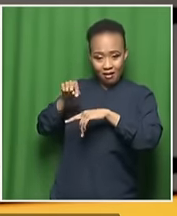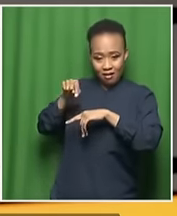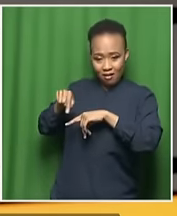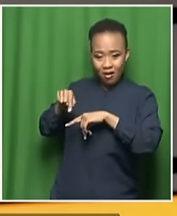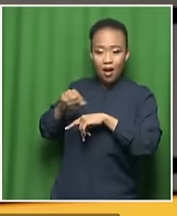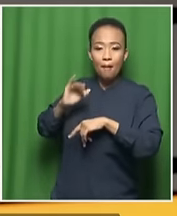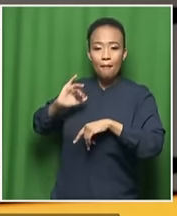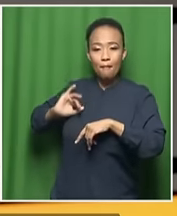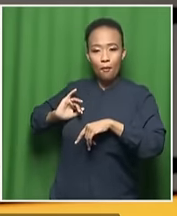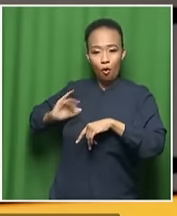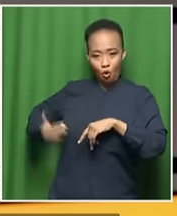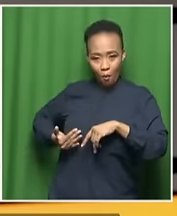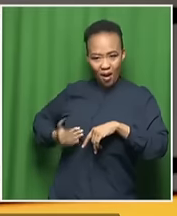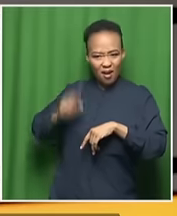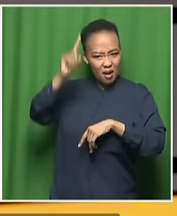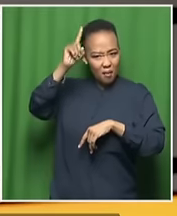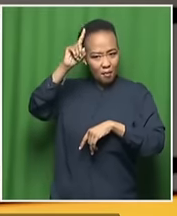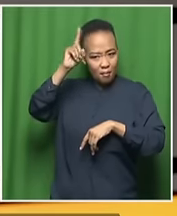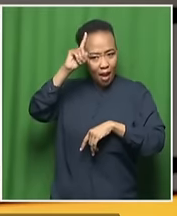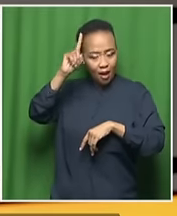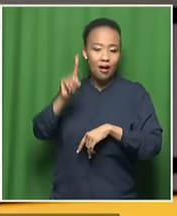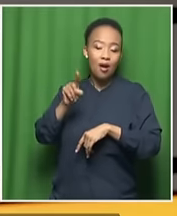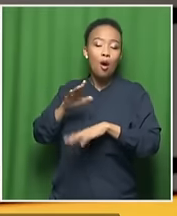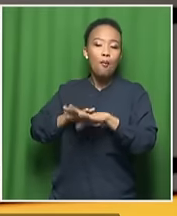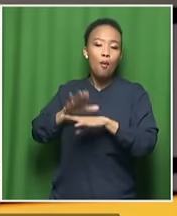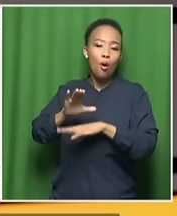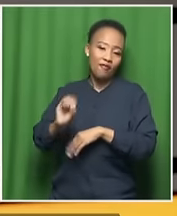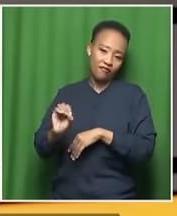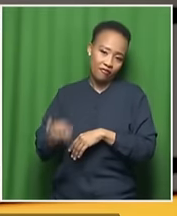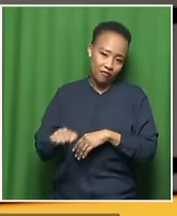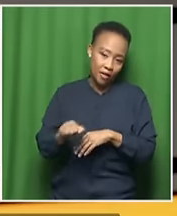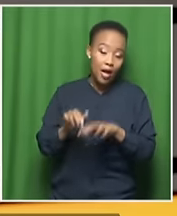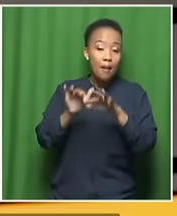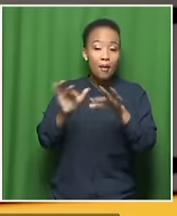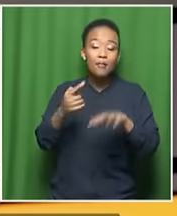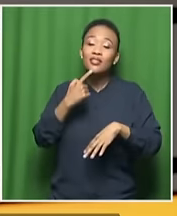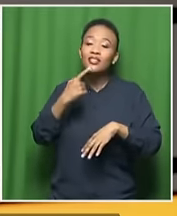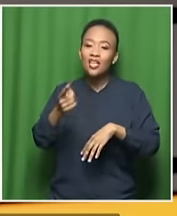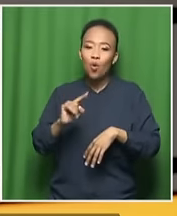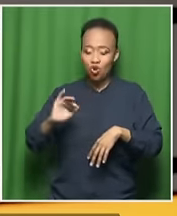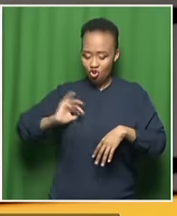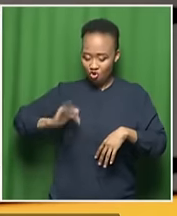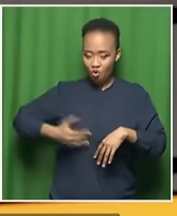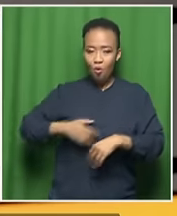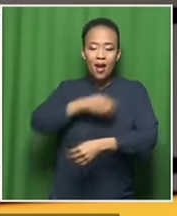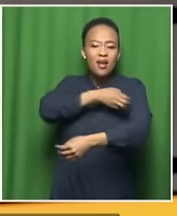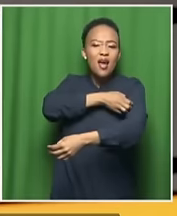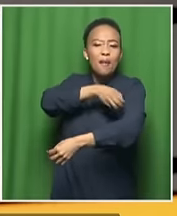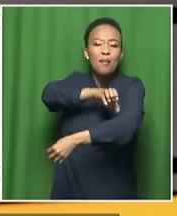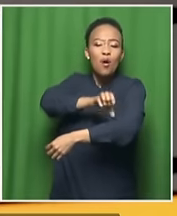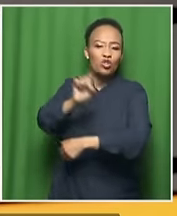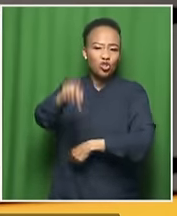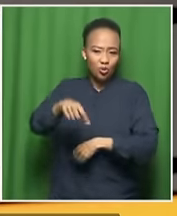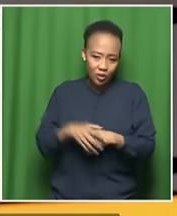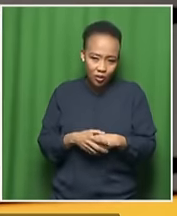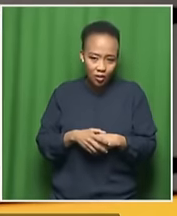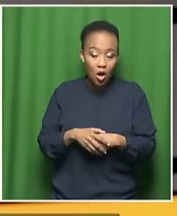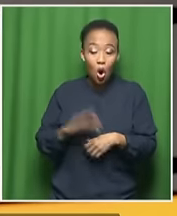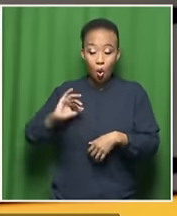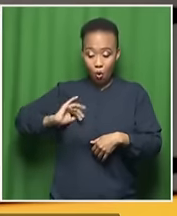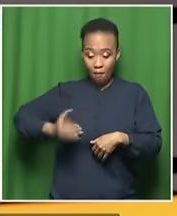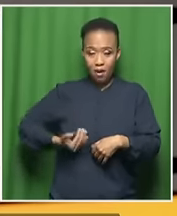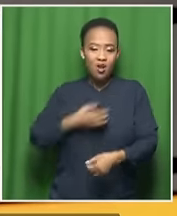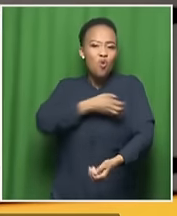women, because people also say that we must empower the women. How do you empower women?